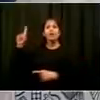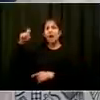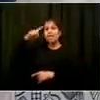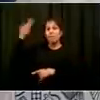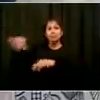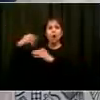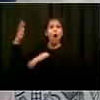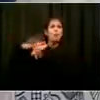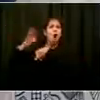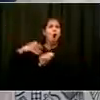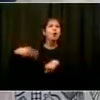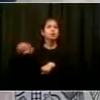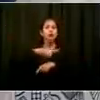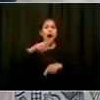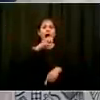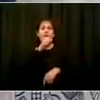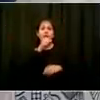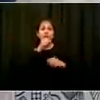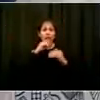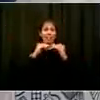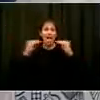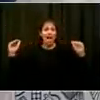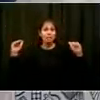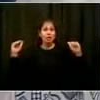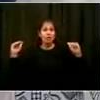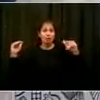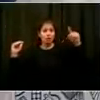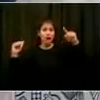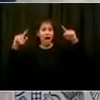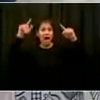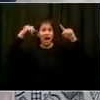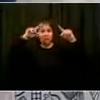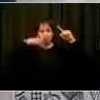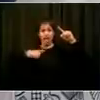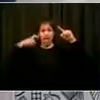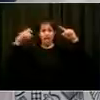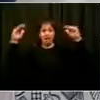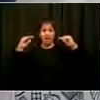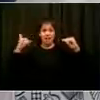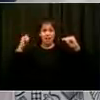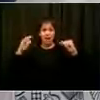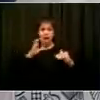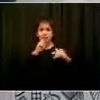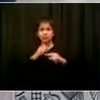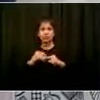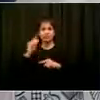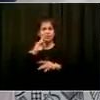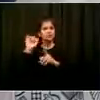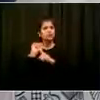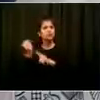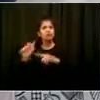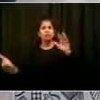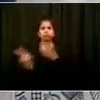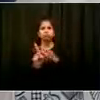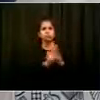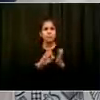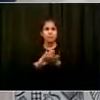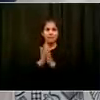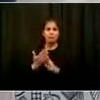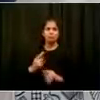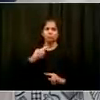it became a much bigger conversation. We decided it was important to get all those pieces clarified and then go out with a lot of the